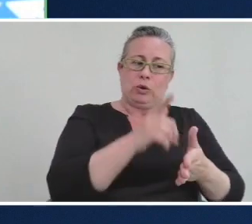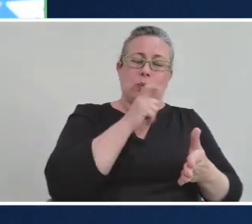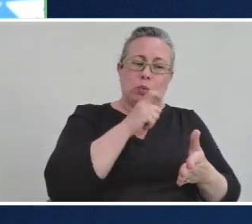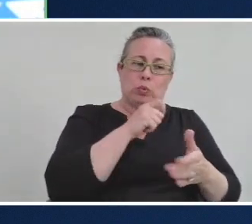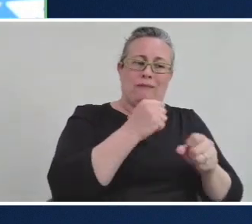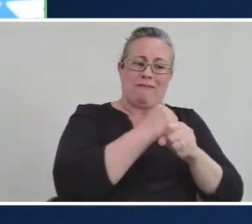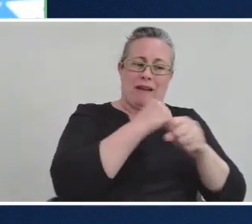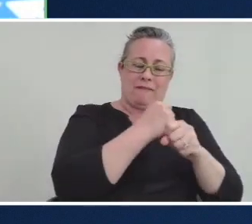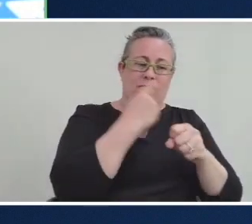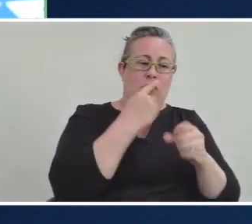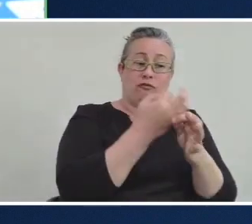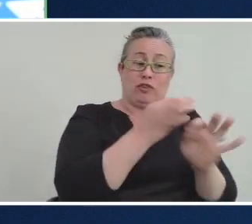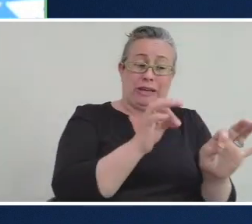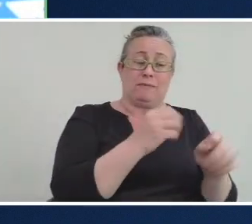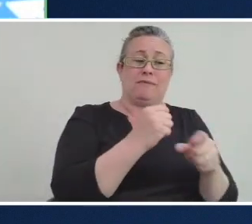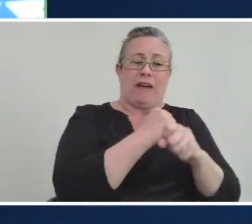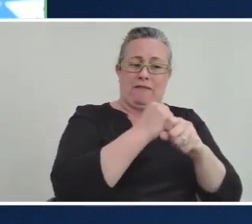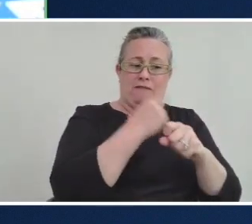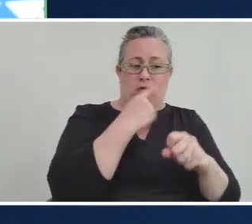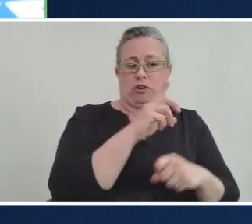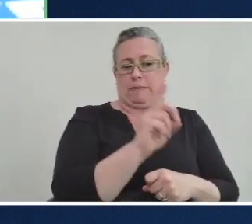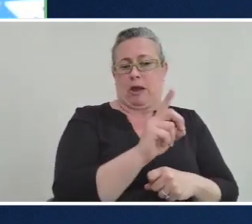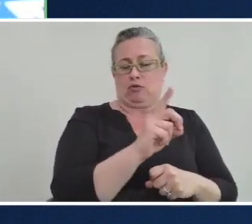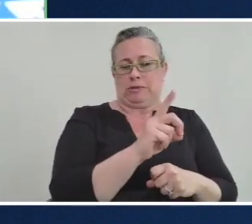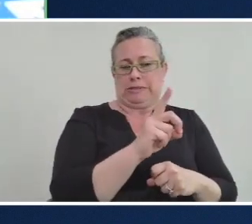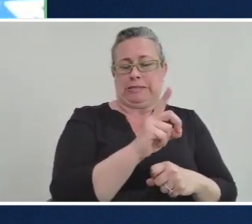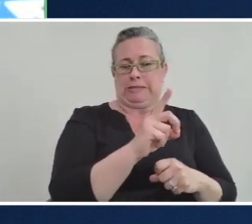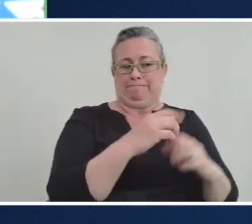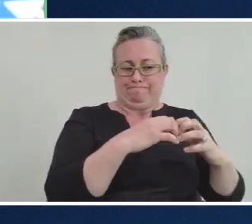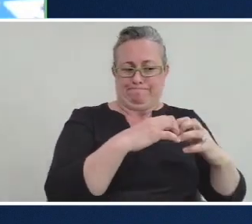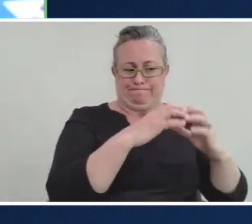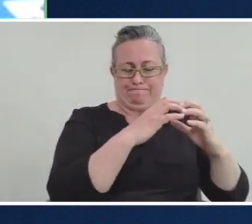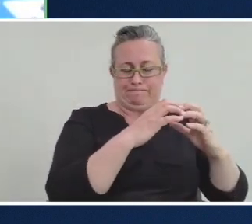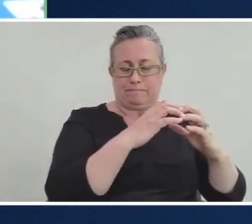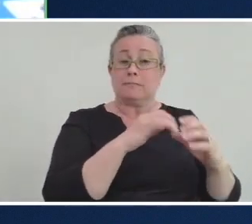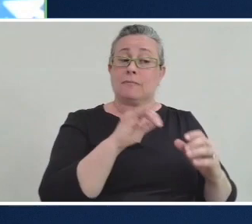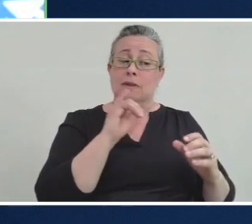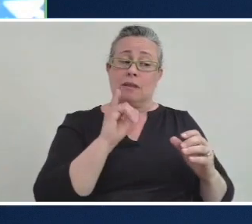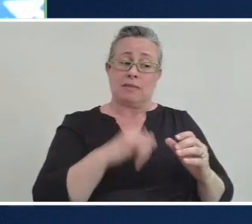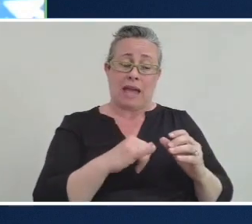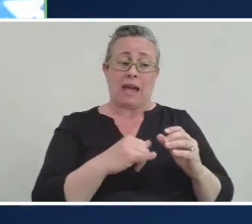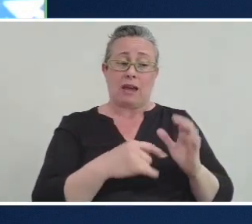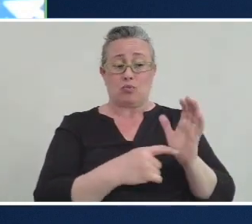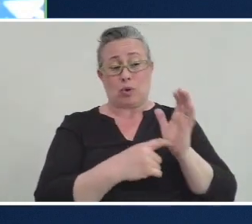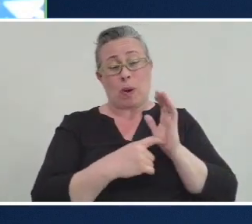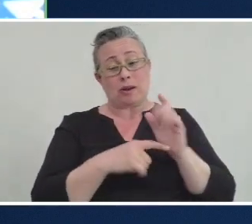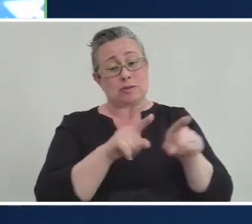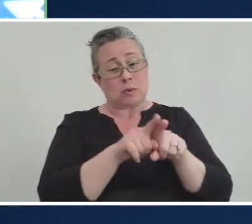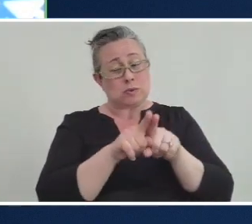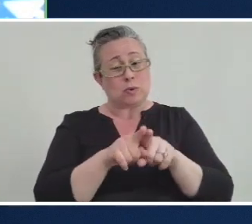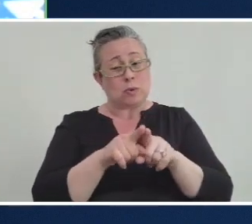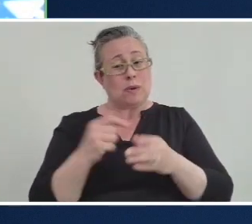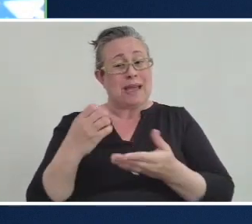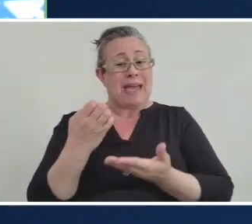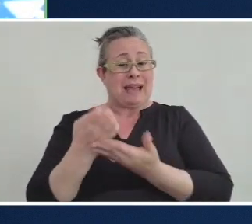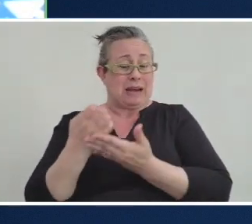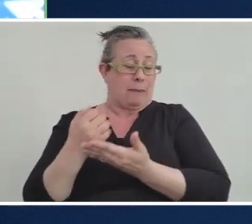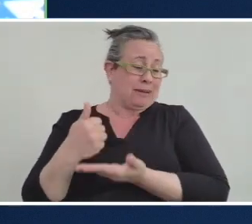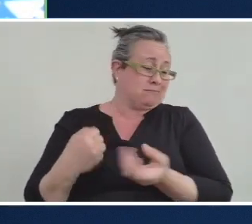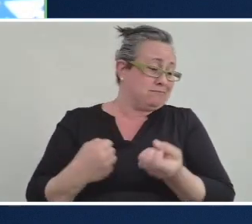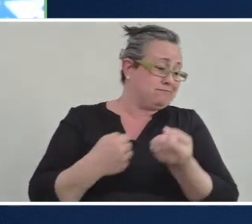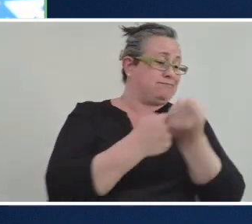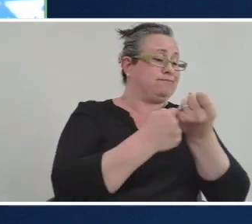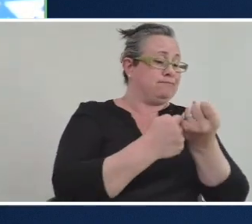for democracy. And that also requires economic support and in different kinds.